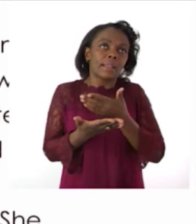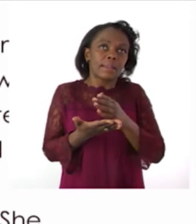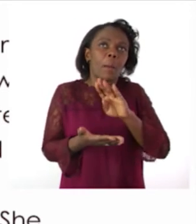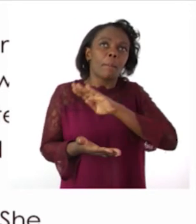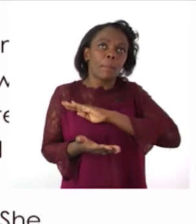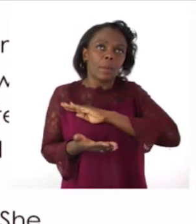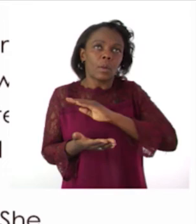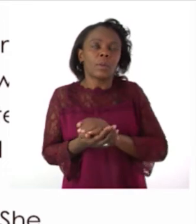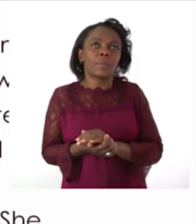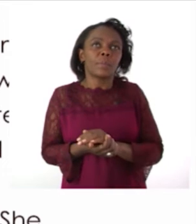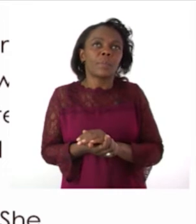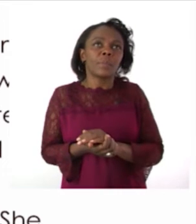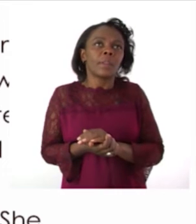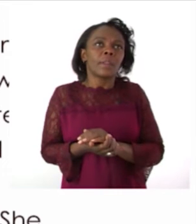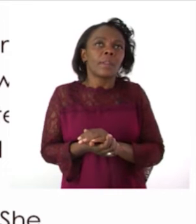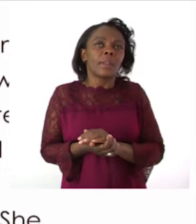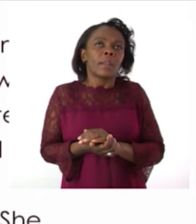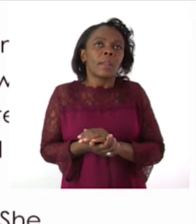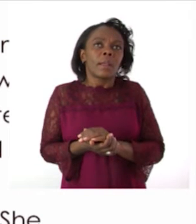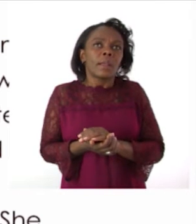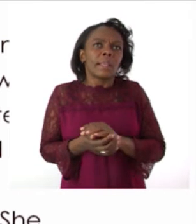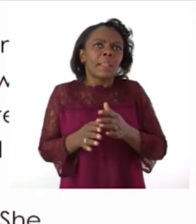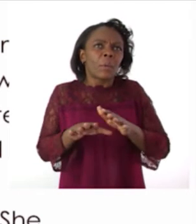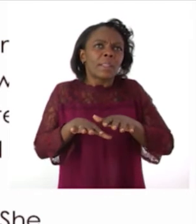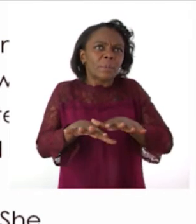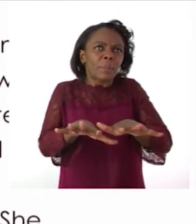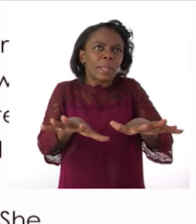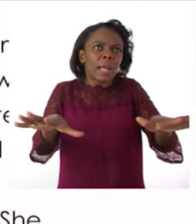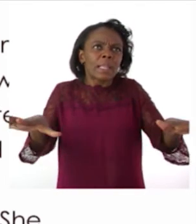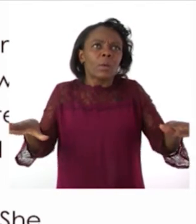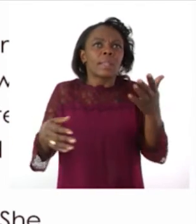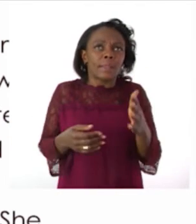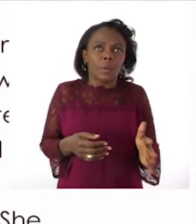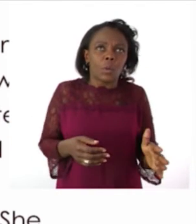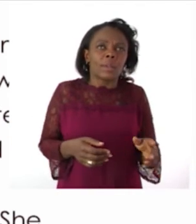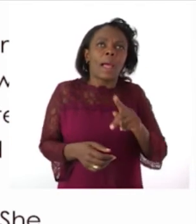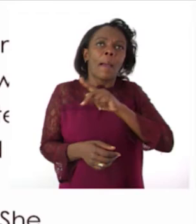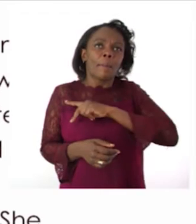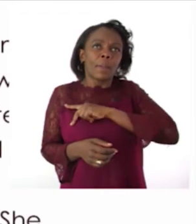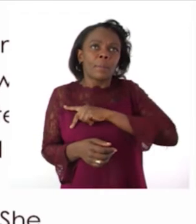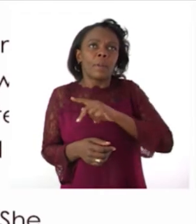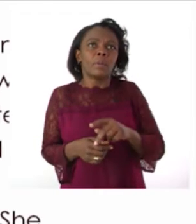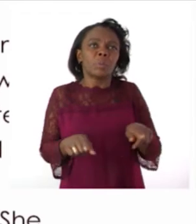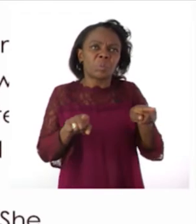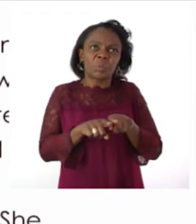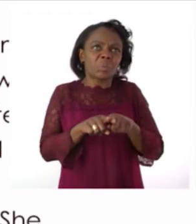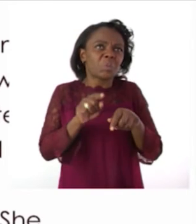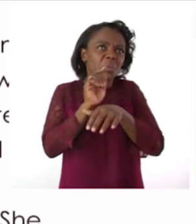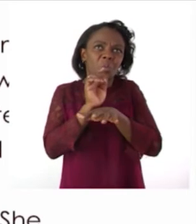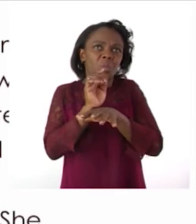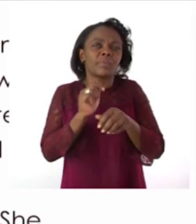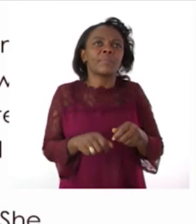the purple ones looked like plums, and the brown ones looked like trees. Such a funny thing happened